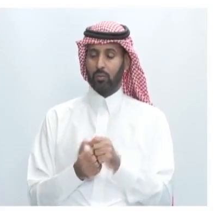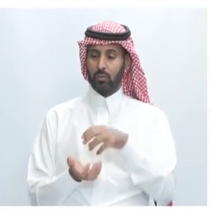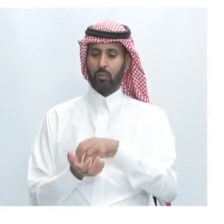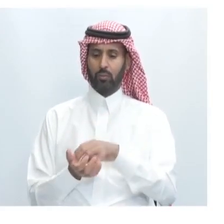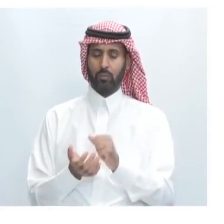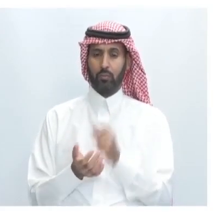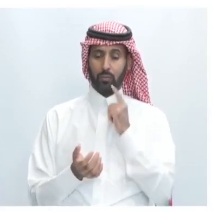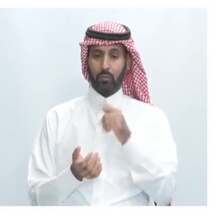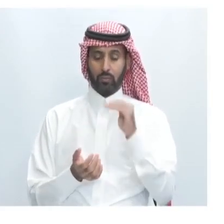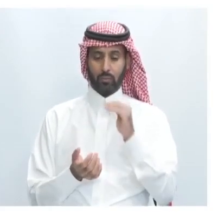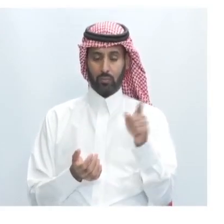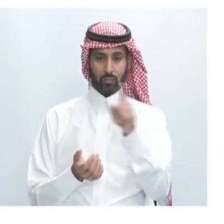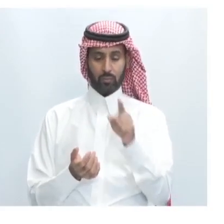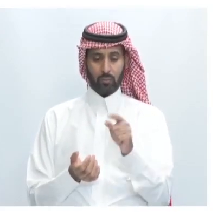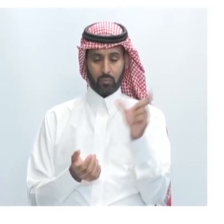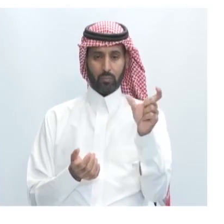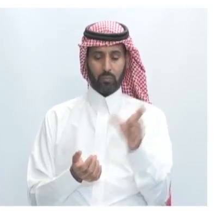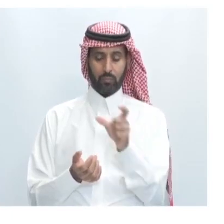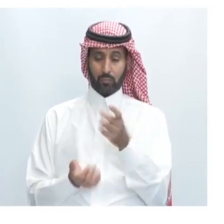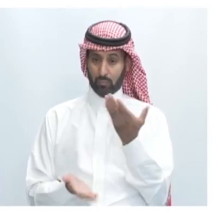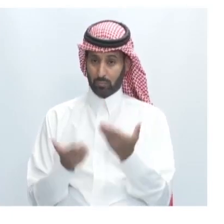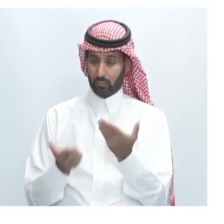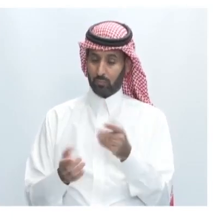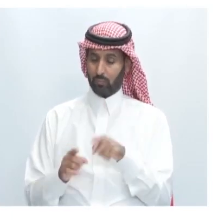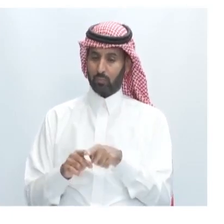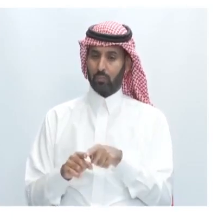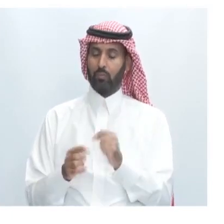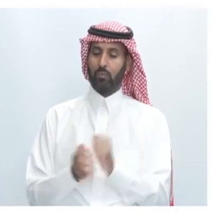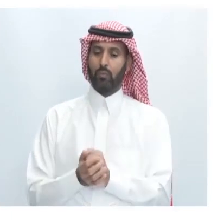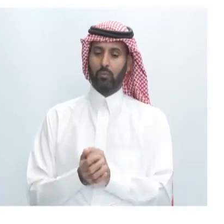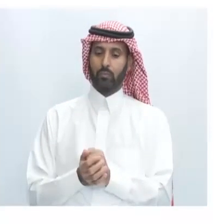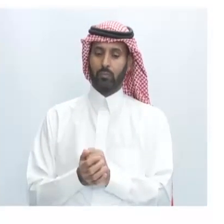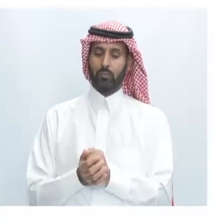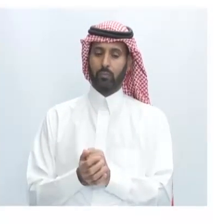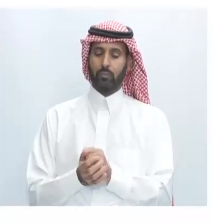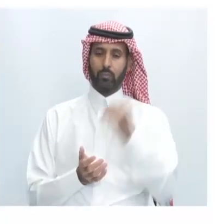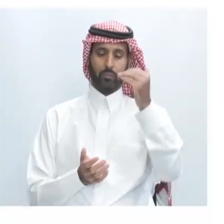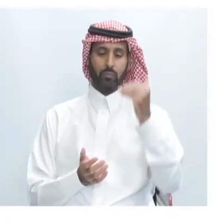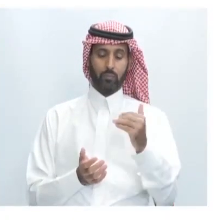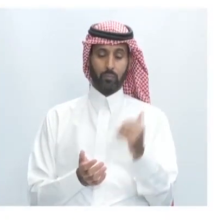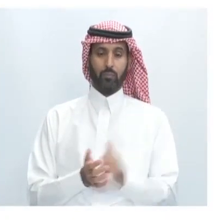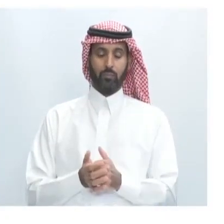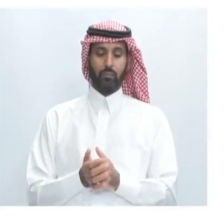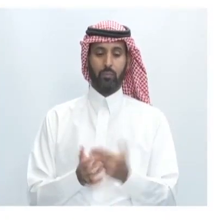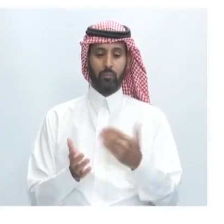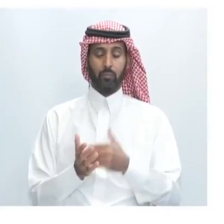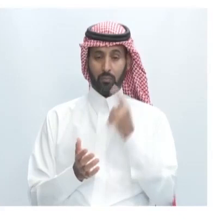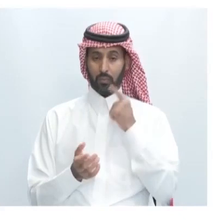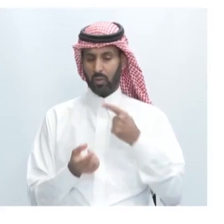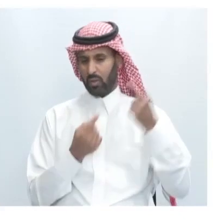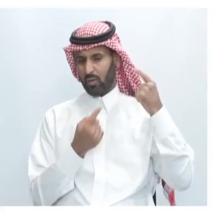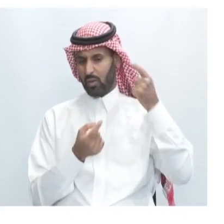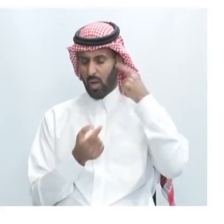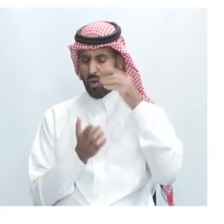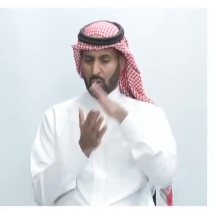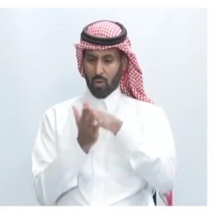four and answer this chart, then compare your answers together. Last here, the cultural